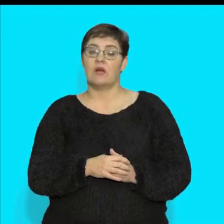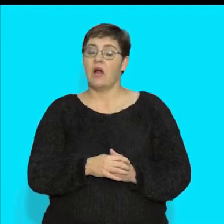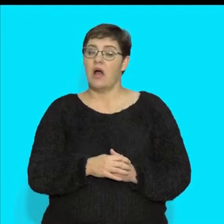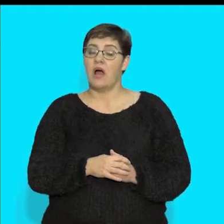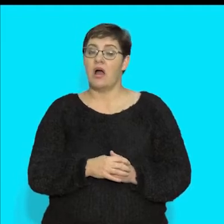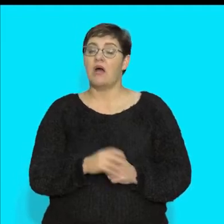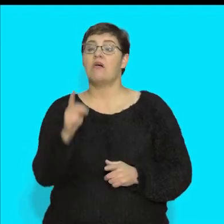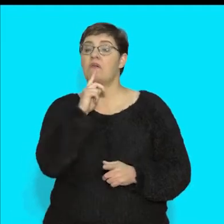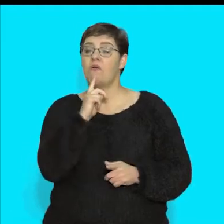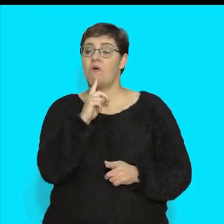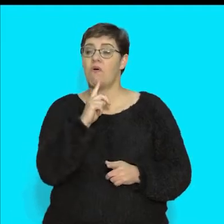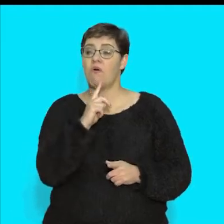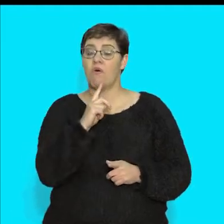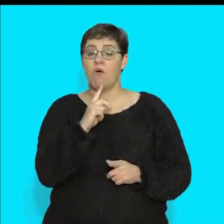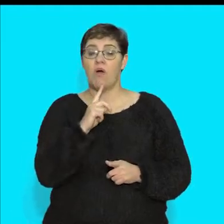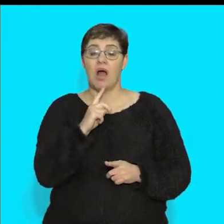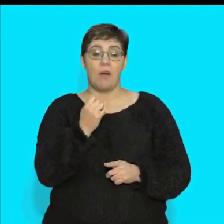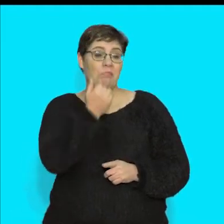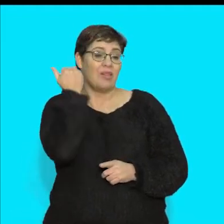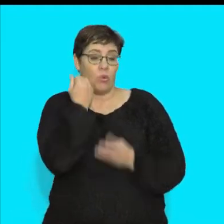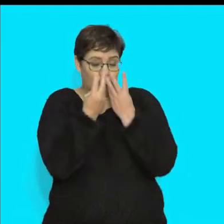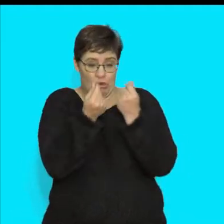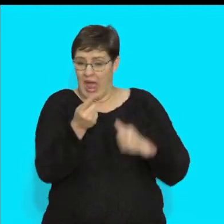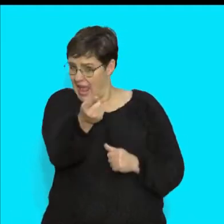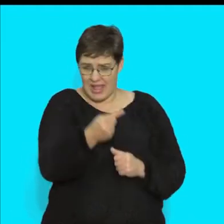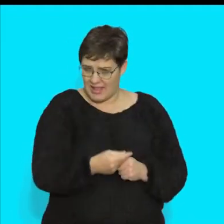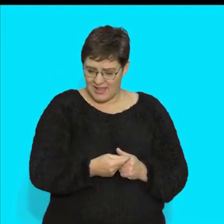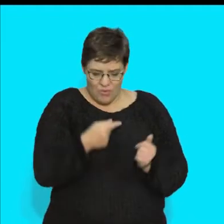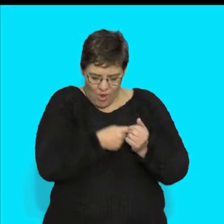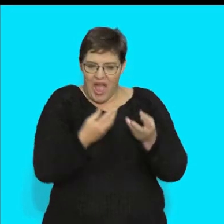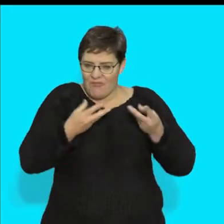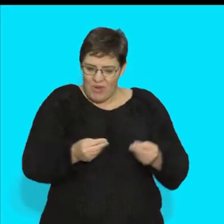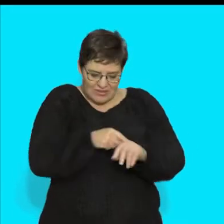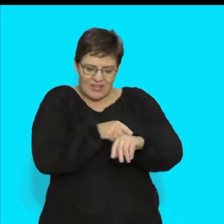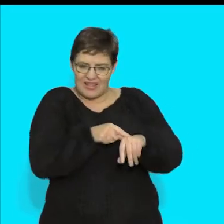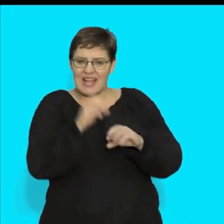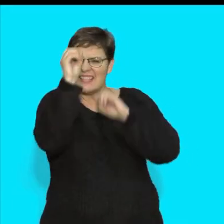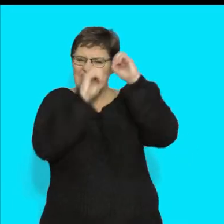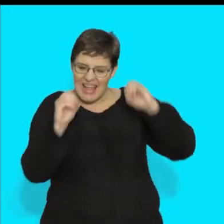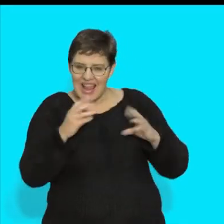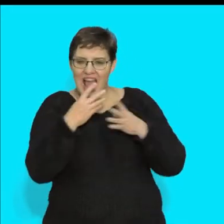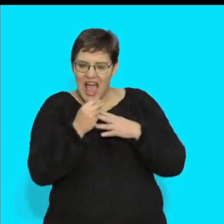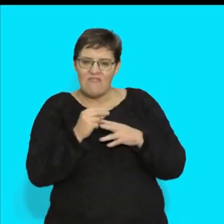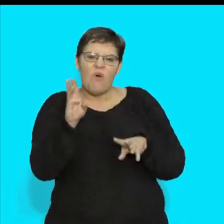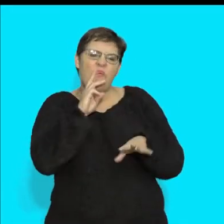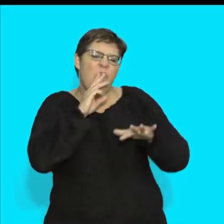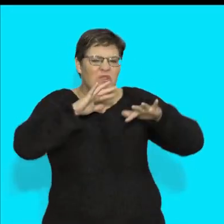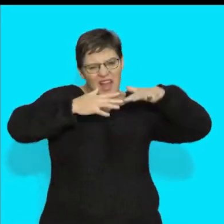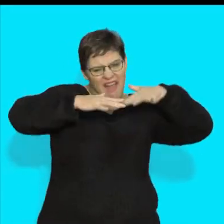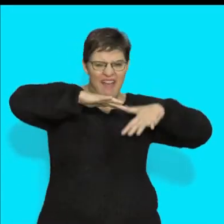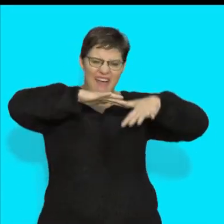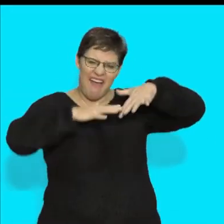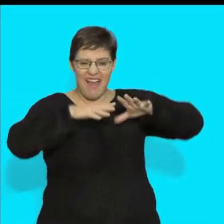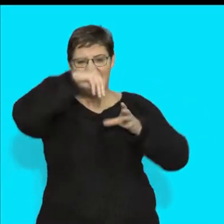you are not divorced, you are not biltong. Around all of your cells is this